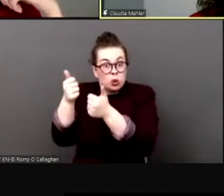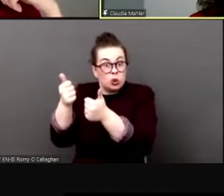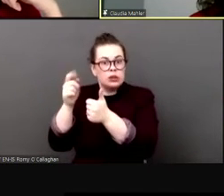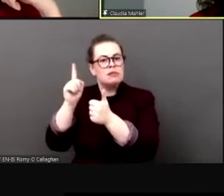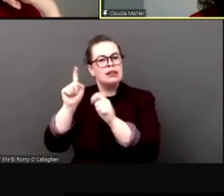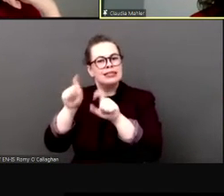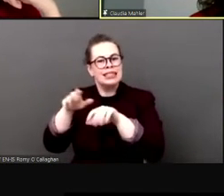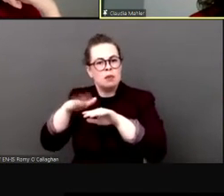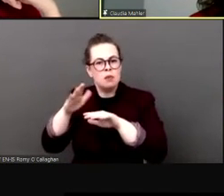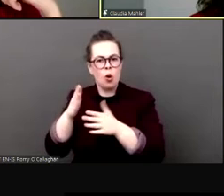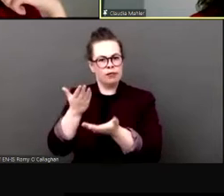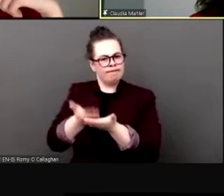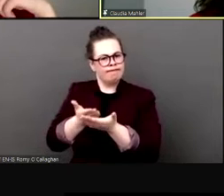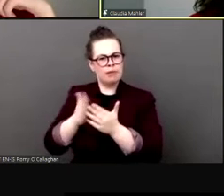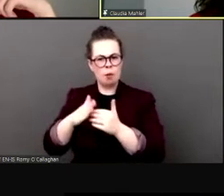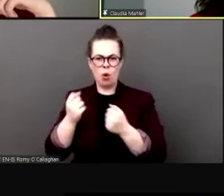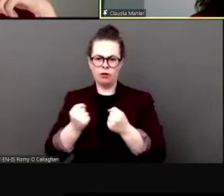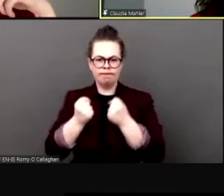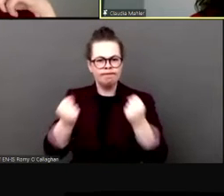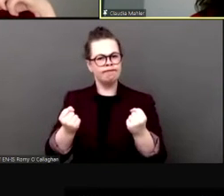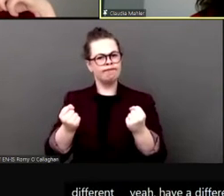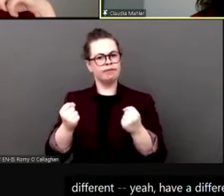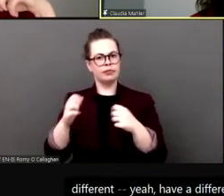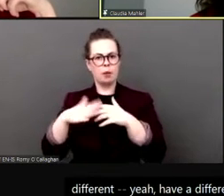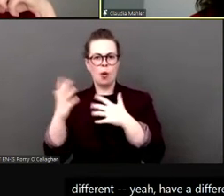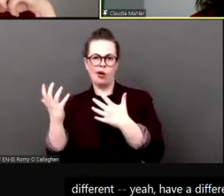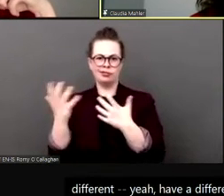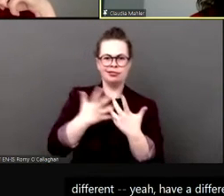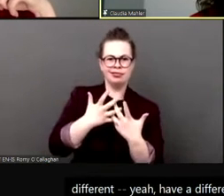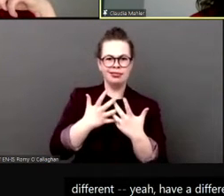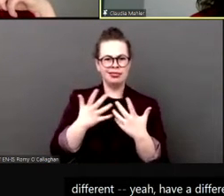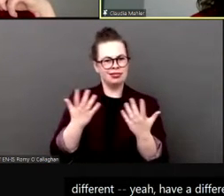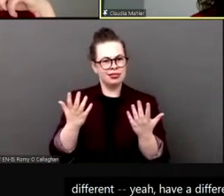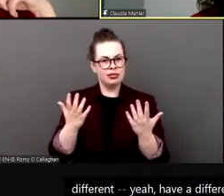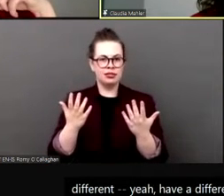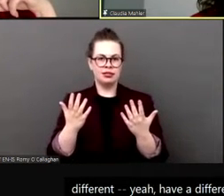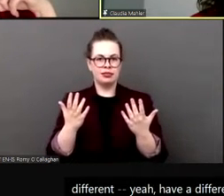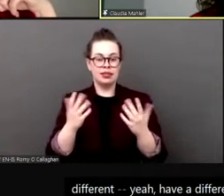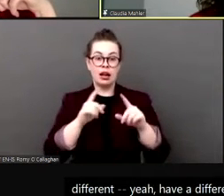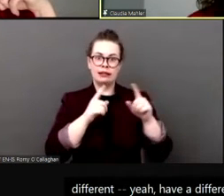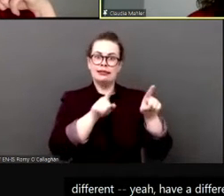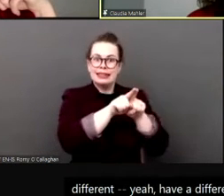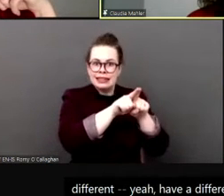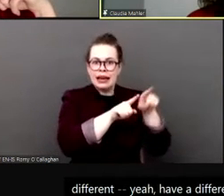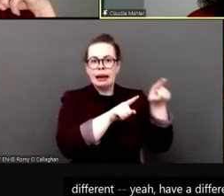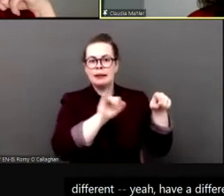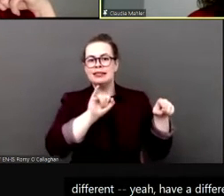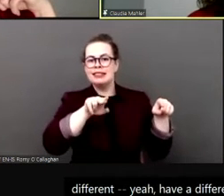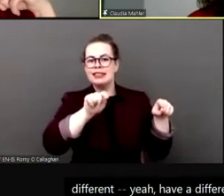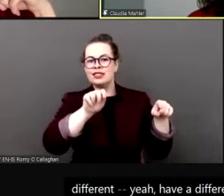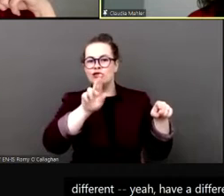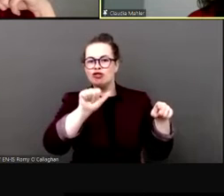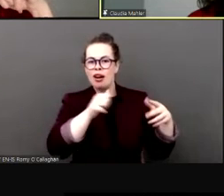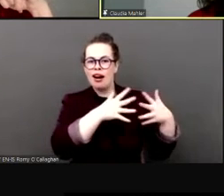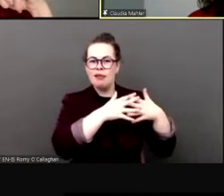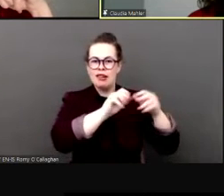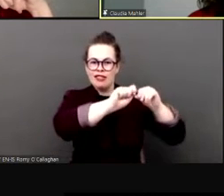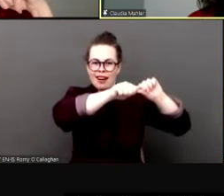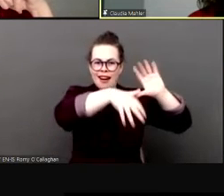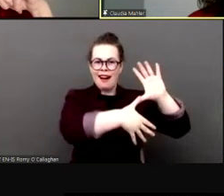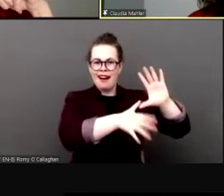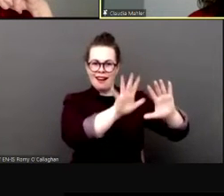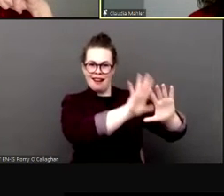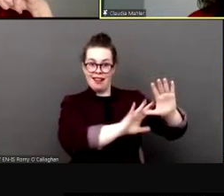argumentation and aspects than the other regional instrument of the Inter-American Convention. So from